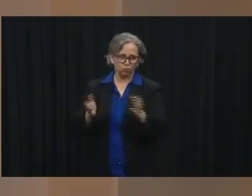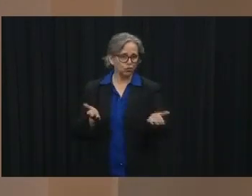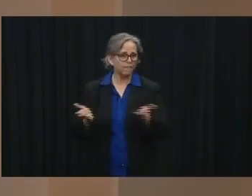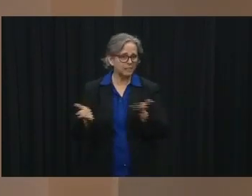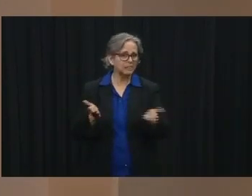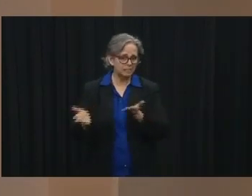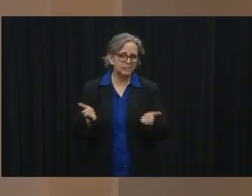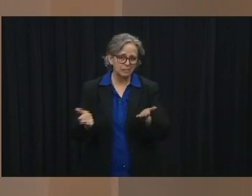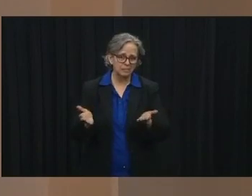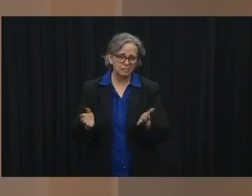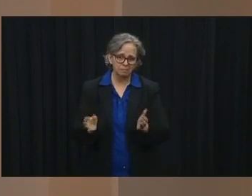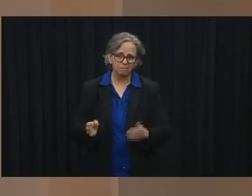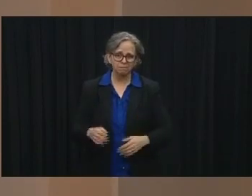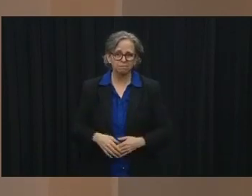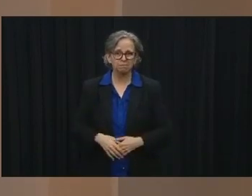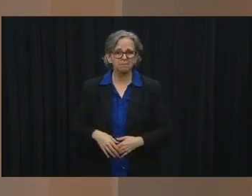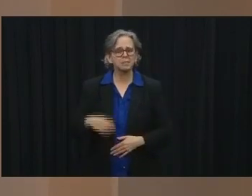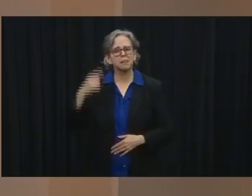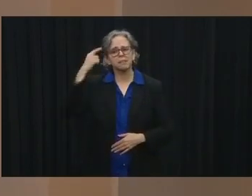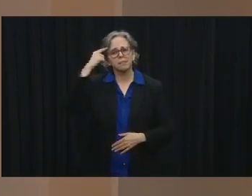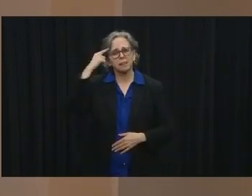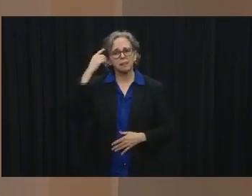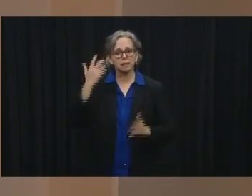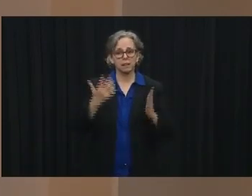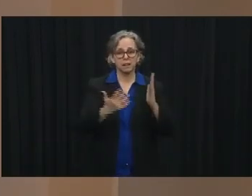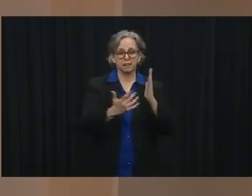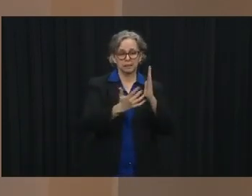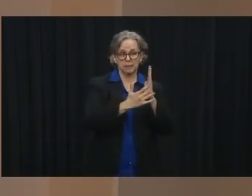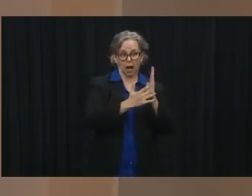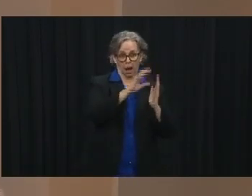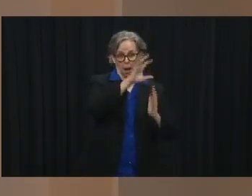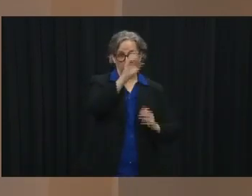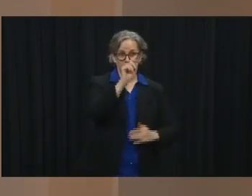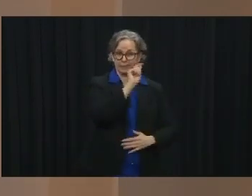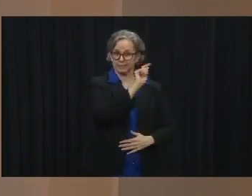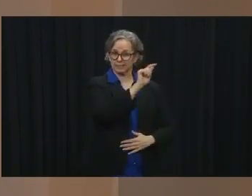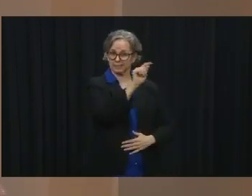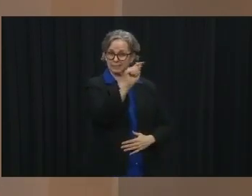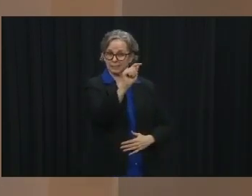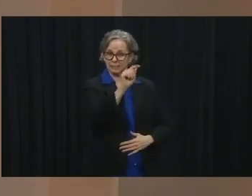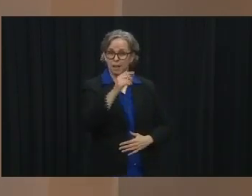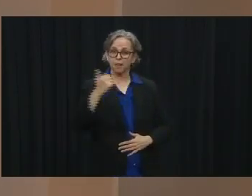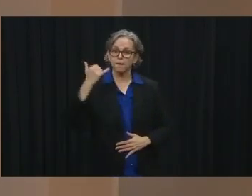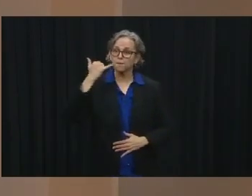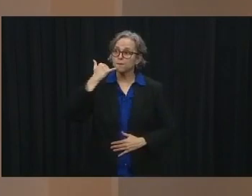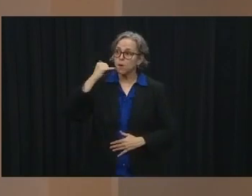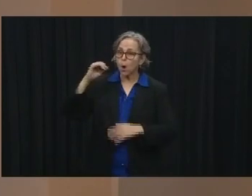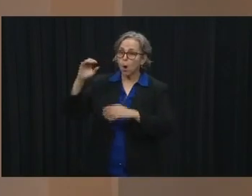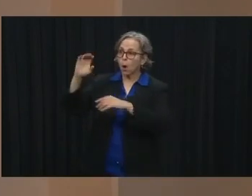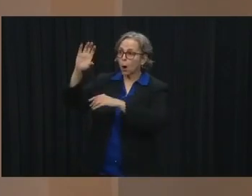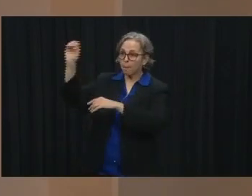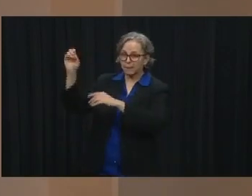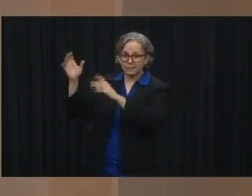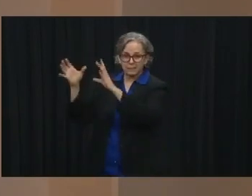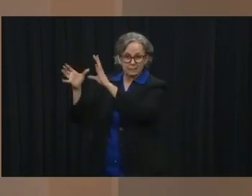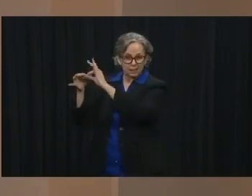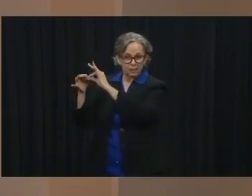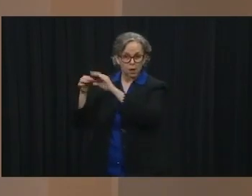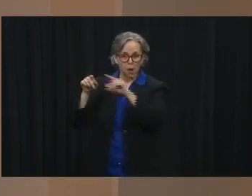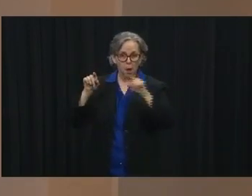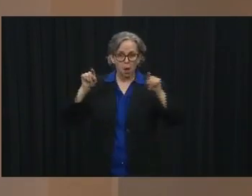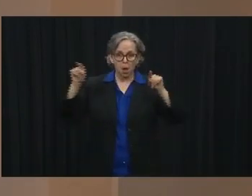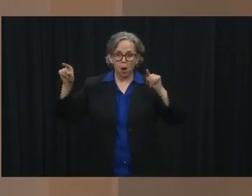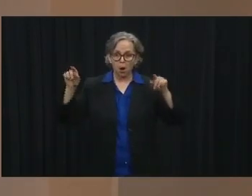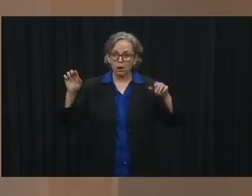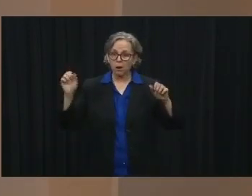companies and the telecom. I mean, all of those folks, we're all on the internet and we're getting this stuff digitally. That takes